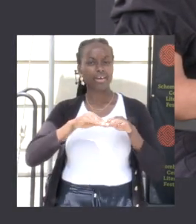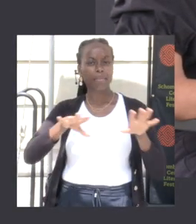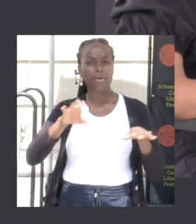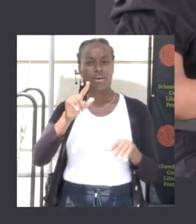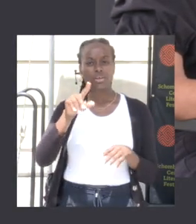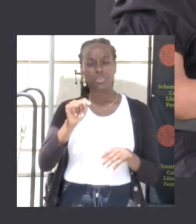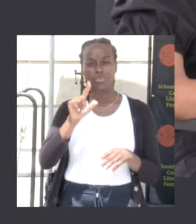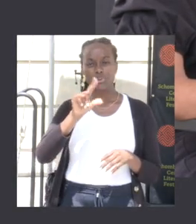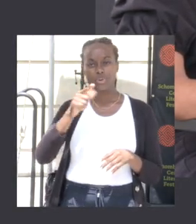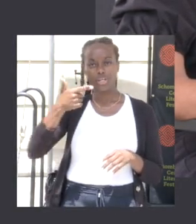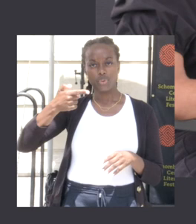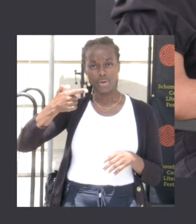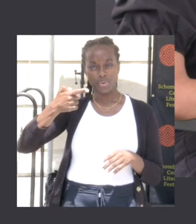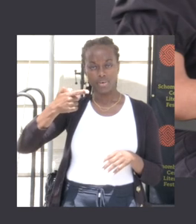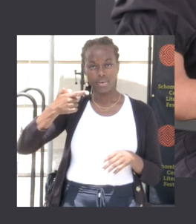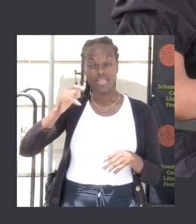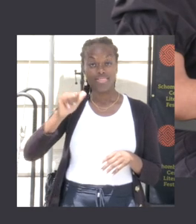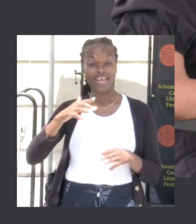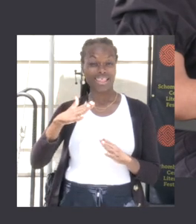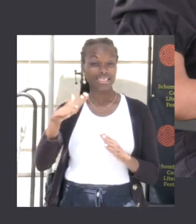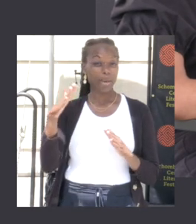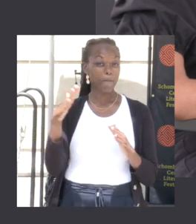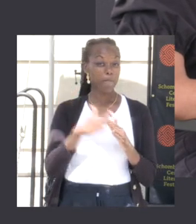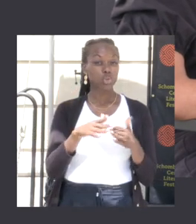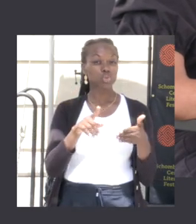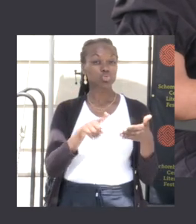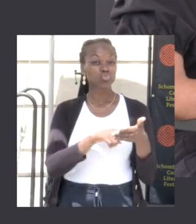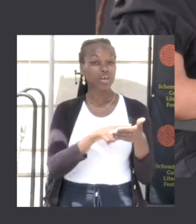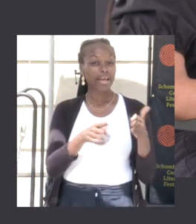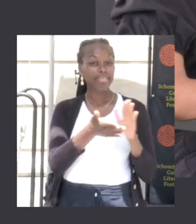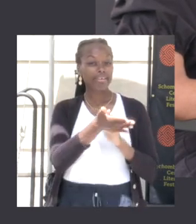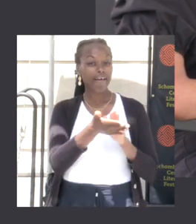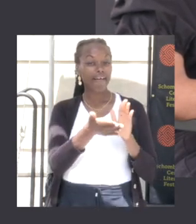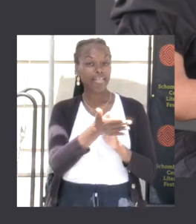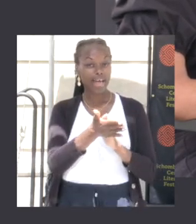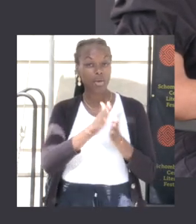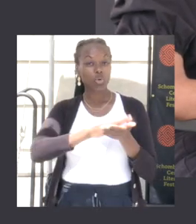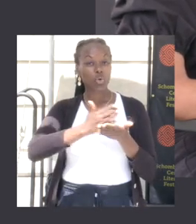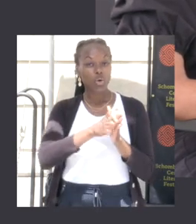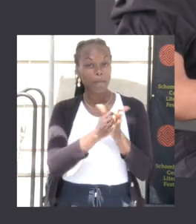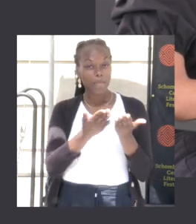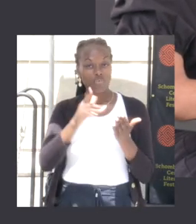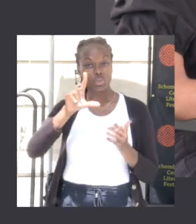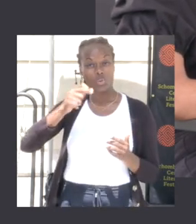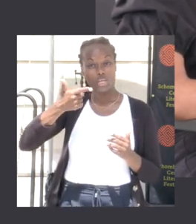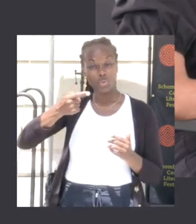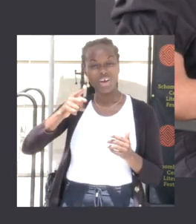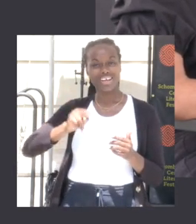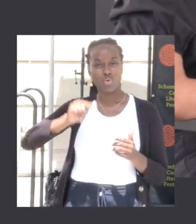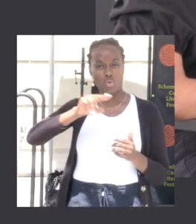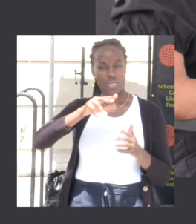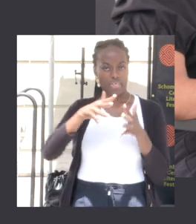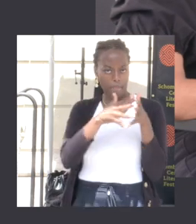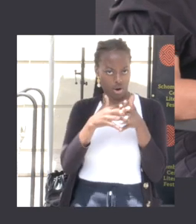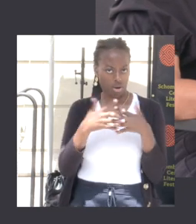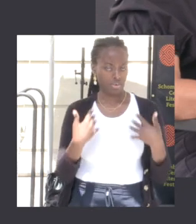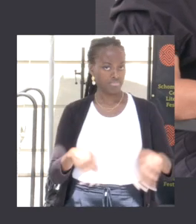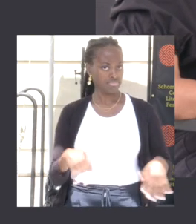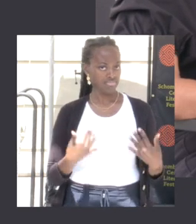2021. Yep. It was the most critically acclaimed cookbook of 2021 for North America. That's quite an accomplishment. Yes,